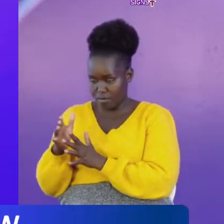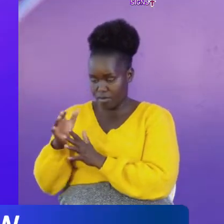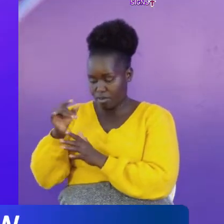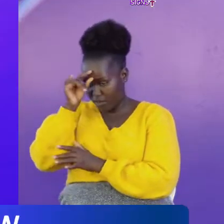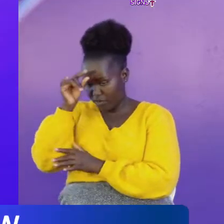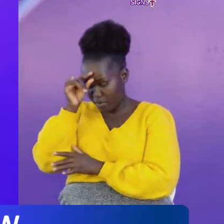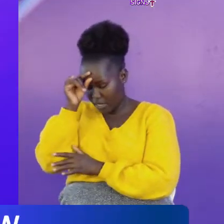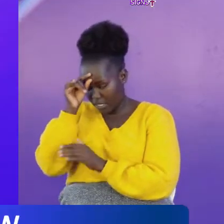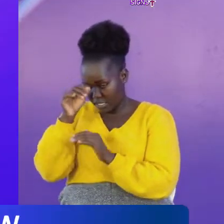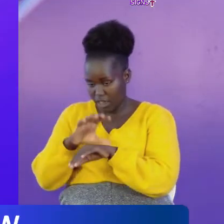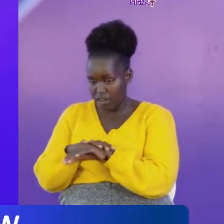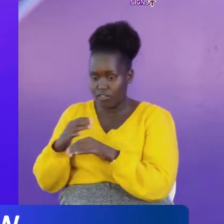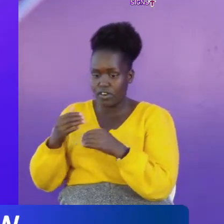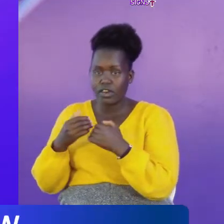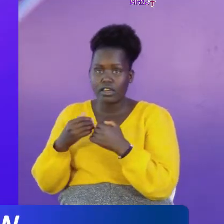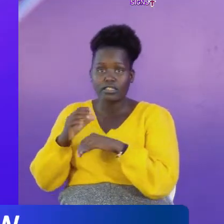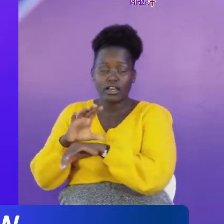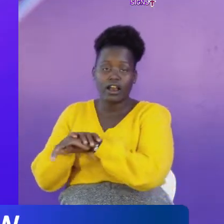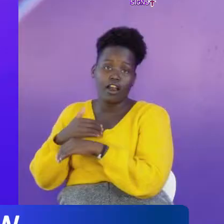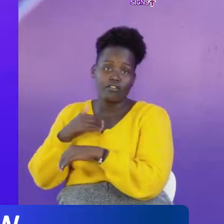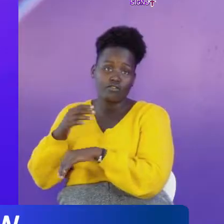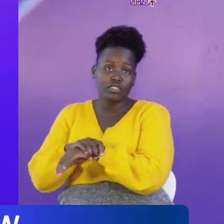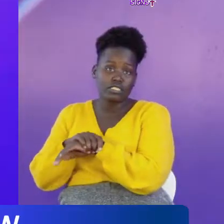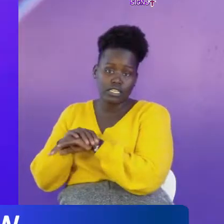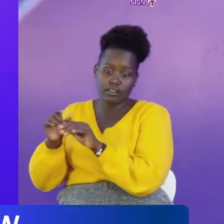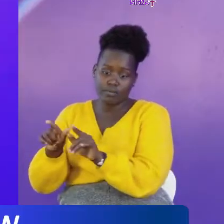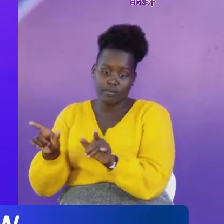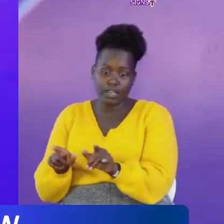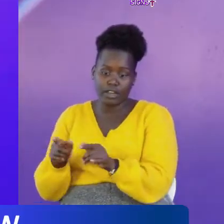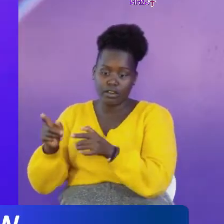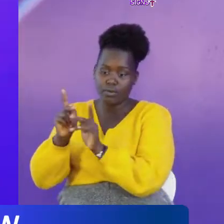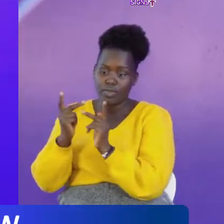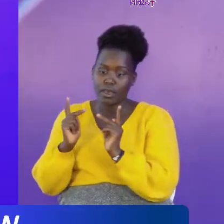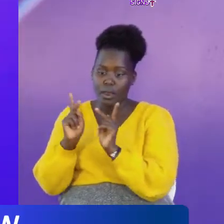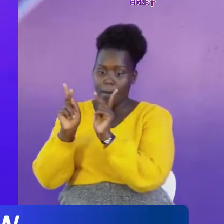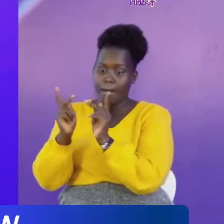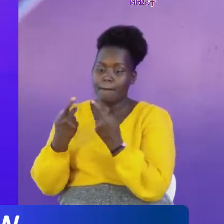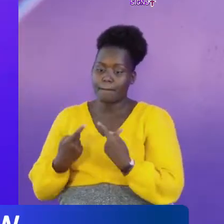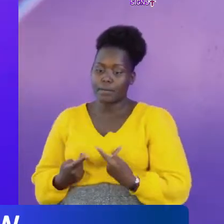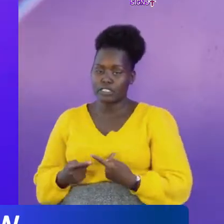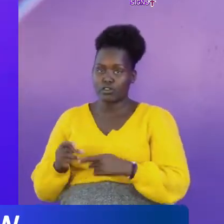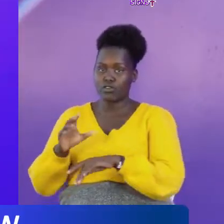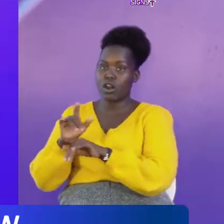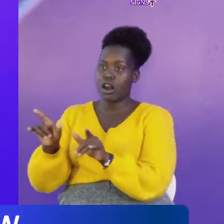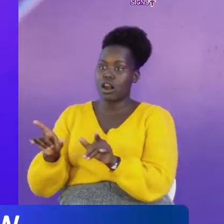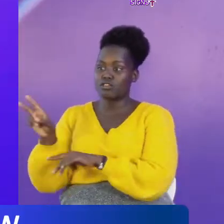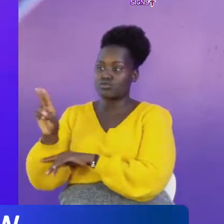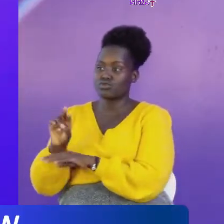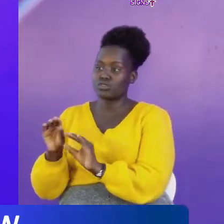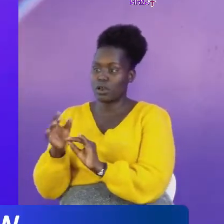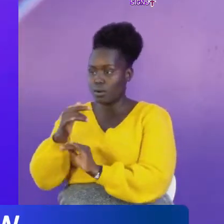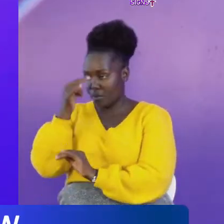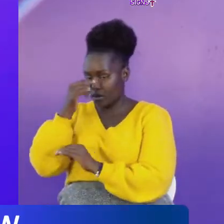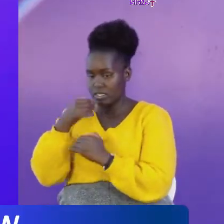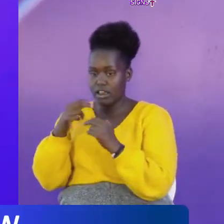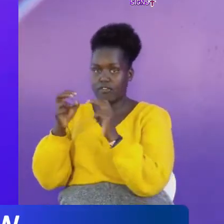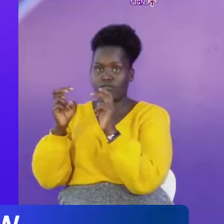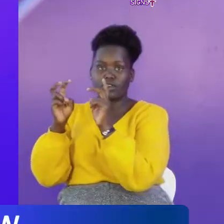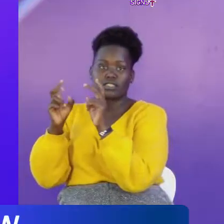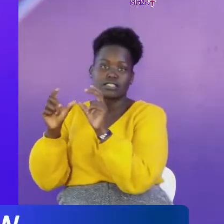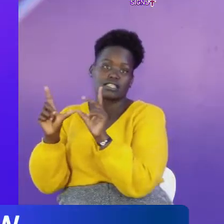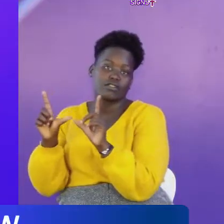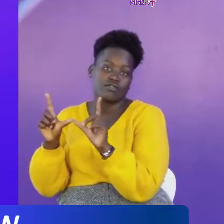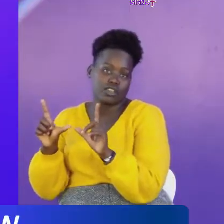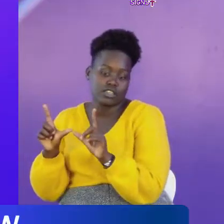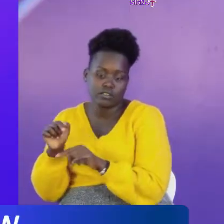that government land. But there are portions of their personal land they are not allowed to use, but they have titles because of, you know, those irrigation trenches,